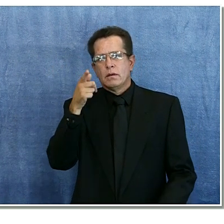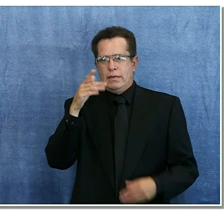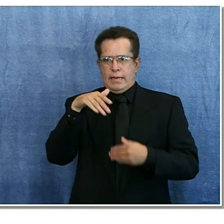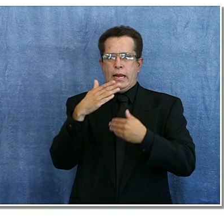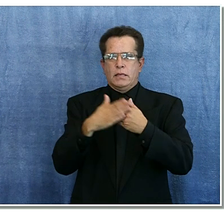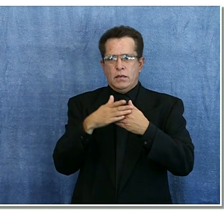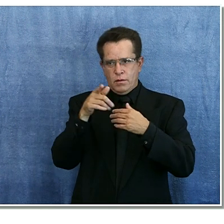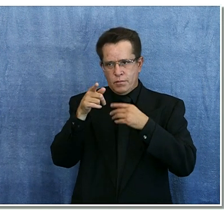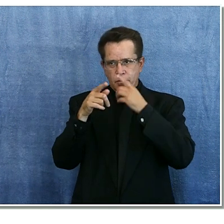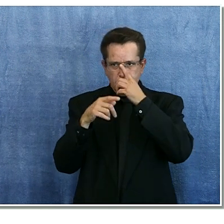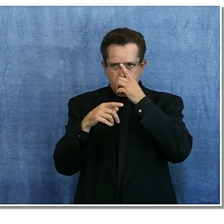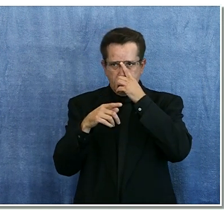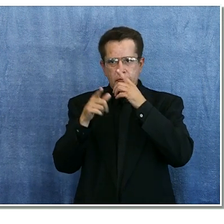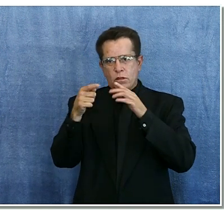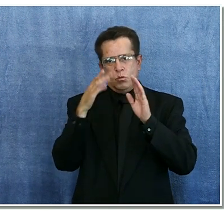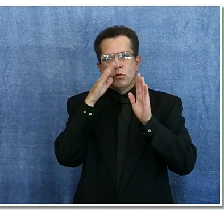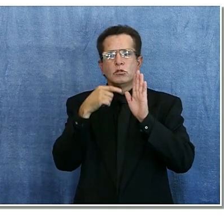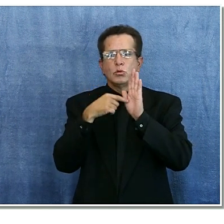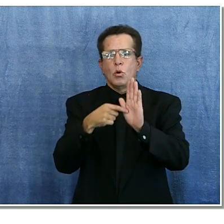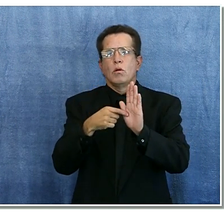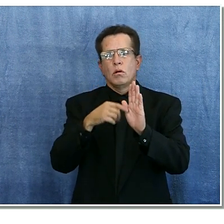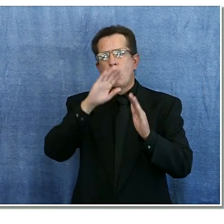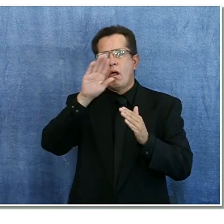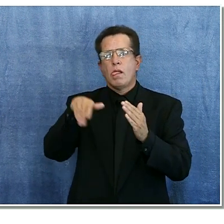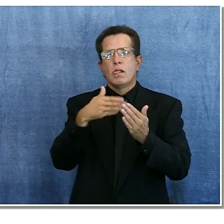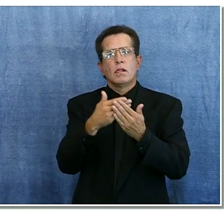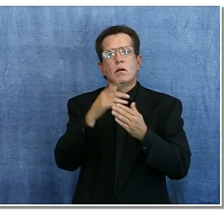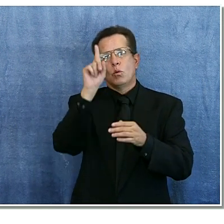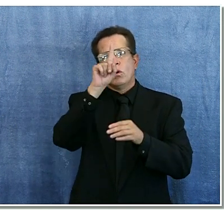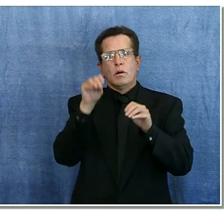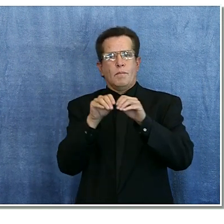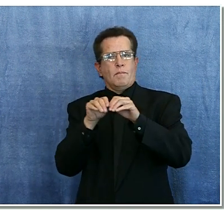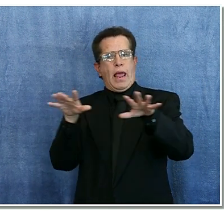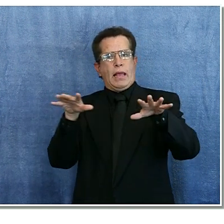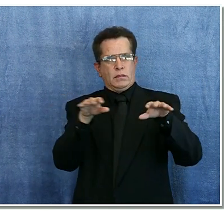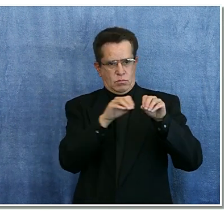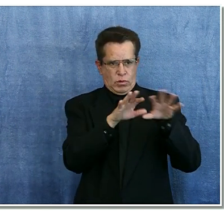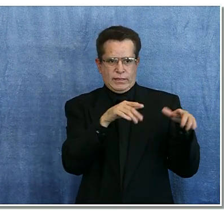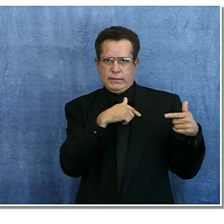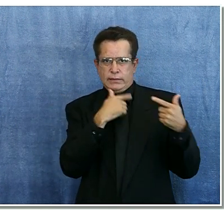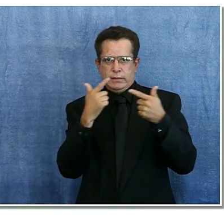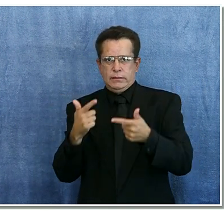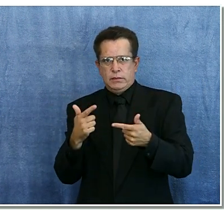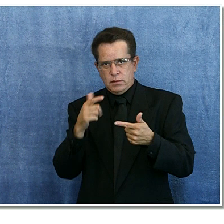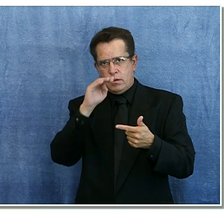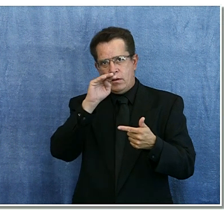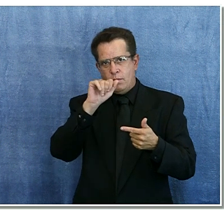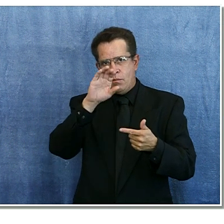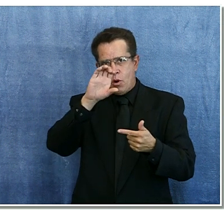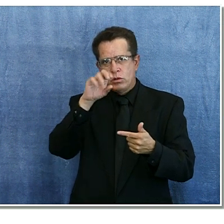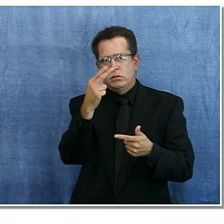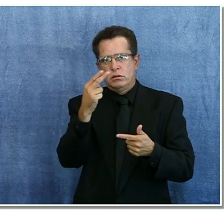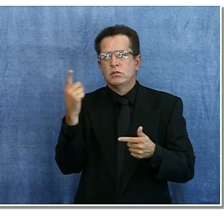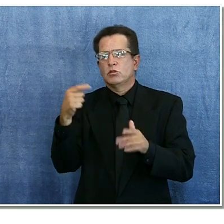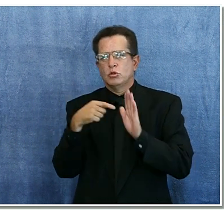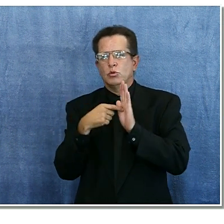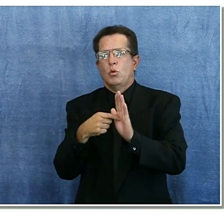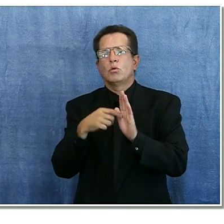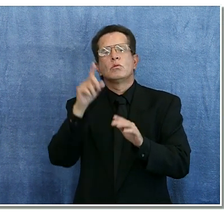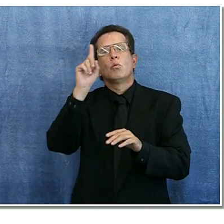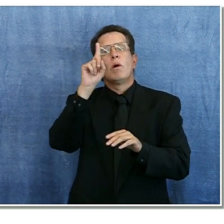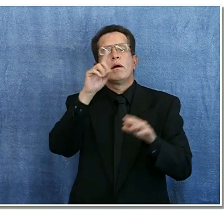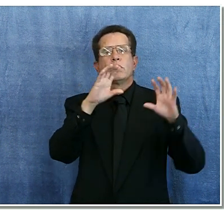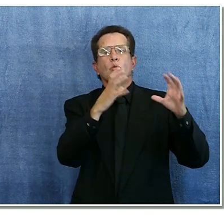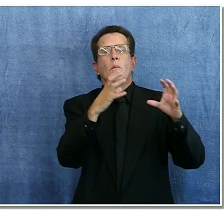this shows all of the community setting outbreaks since March, stratified by the various